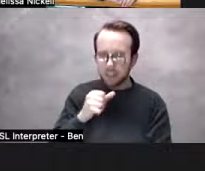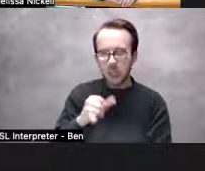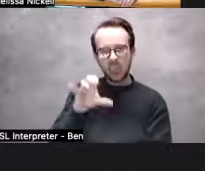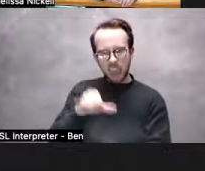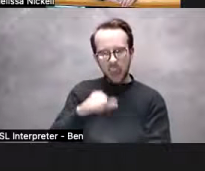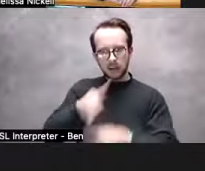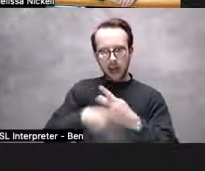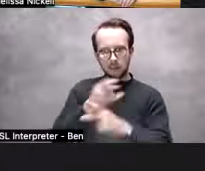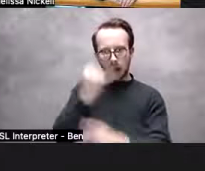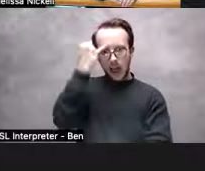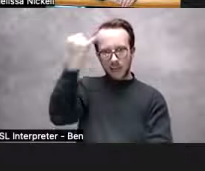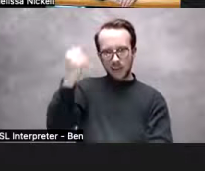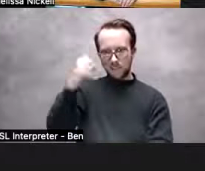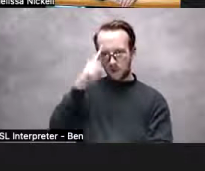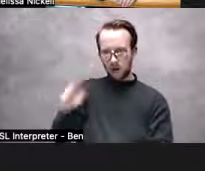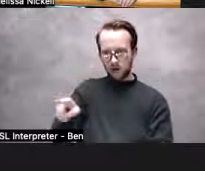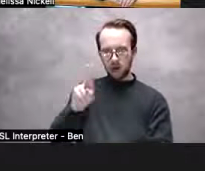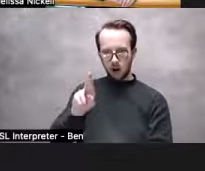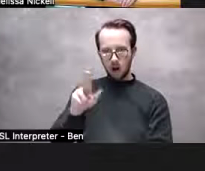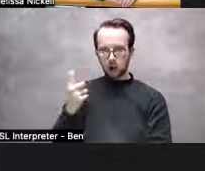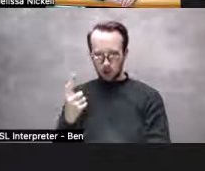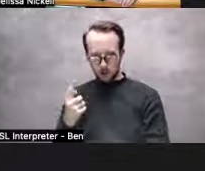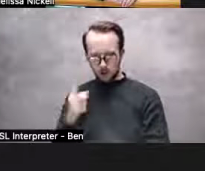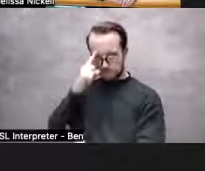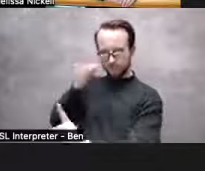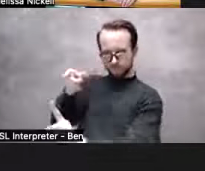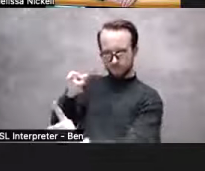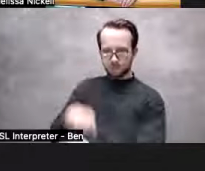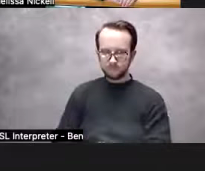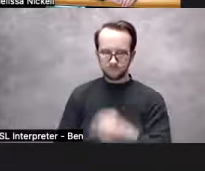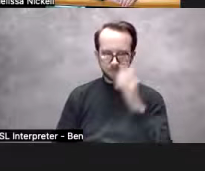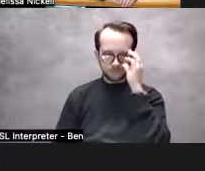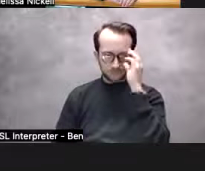ideas you want to try to target towards an R21 mechanism.